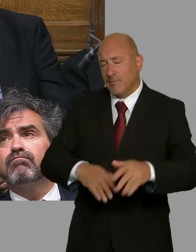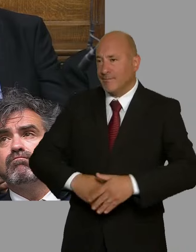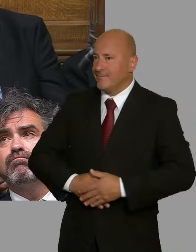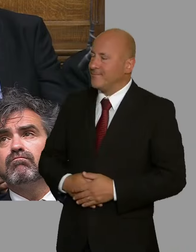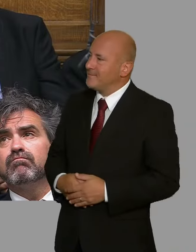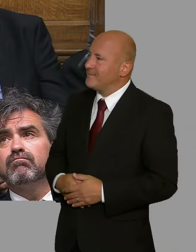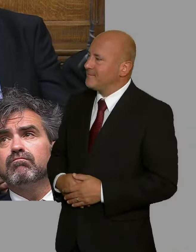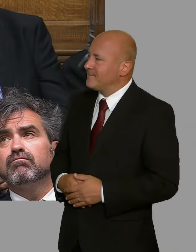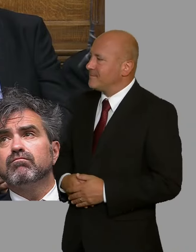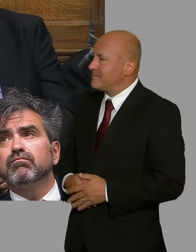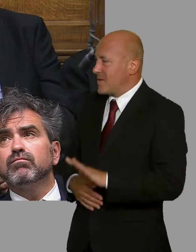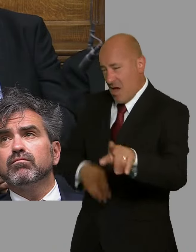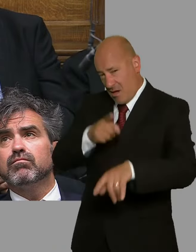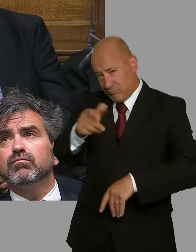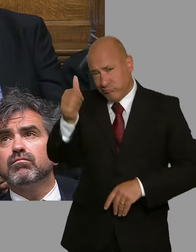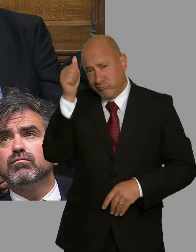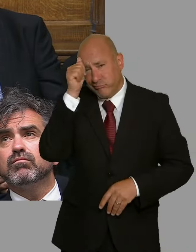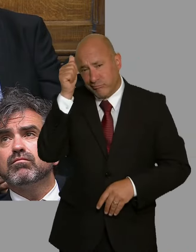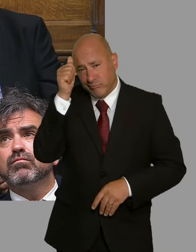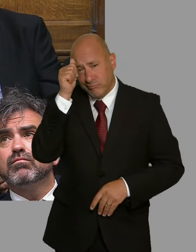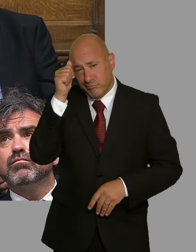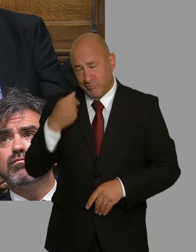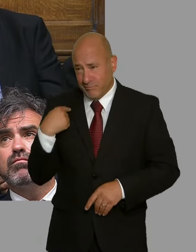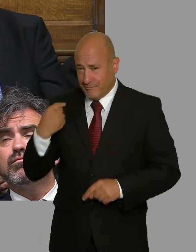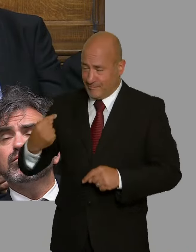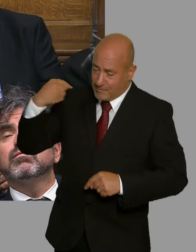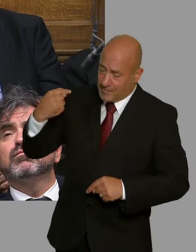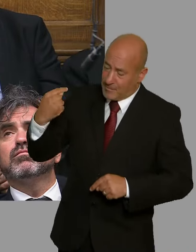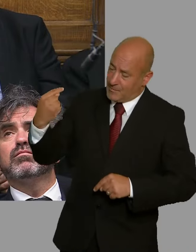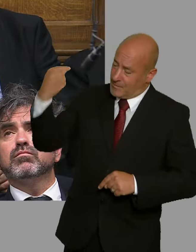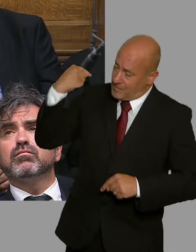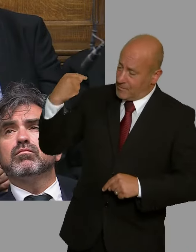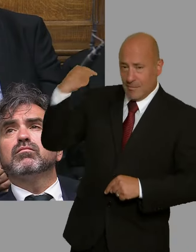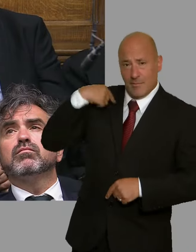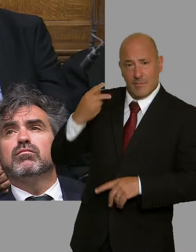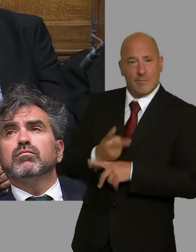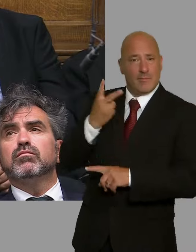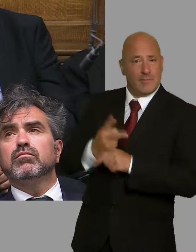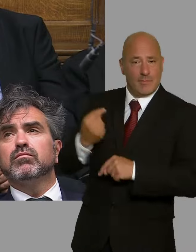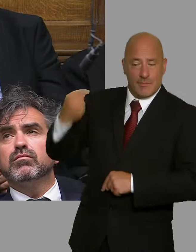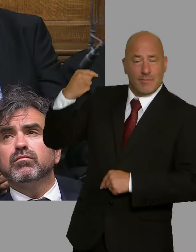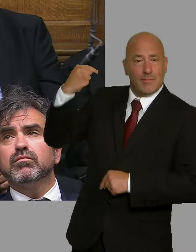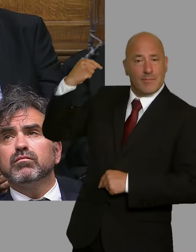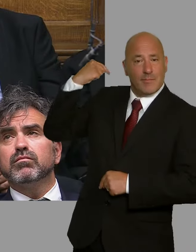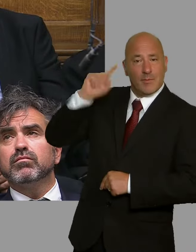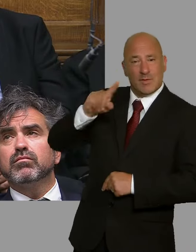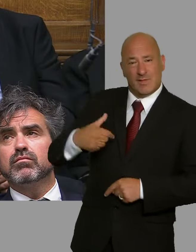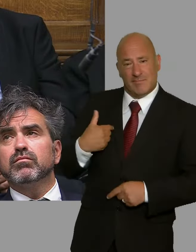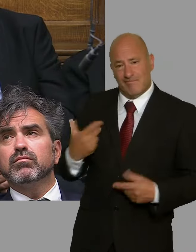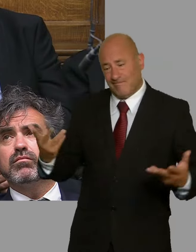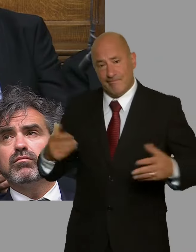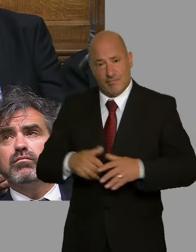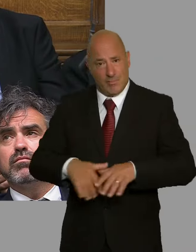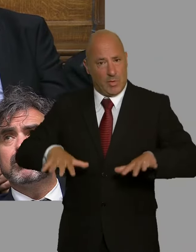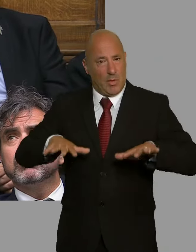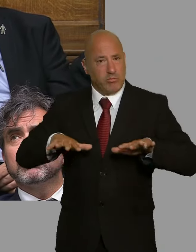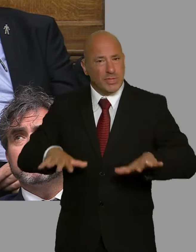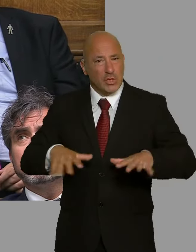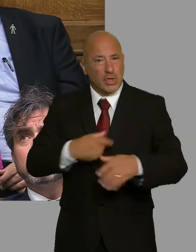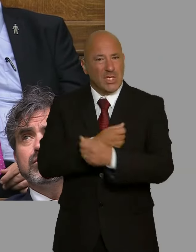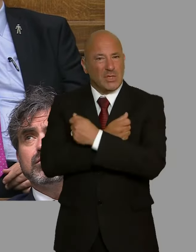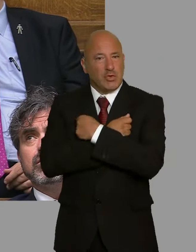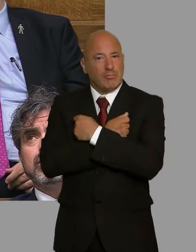campaigner, who for several years now, many years now, has been imprisoned in Egypt, and whose mother, Layla, went on a